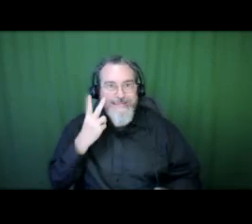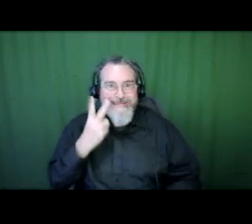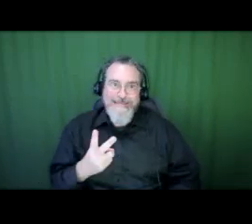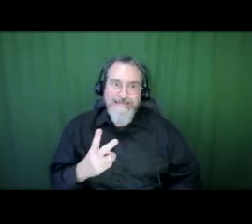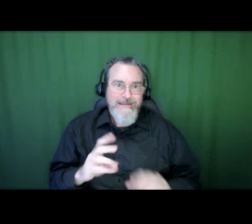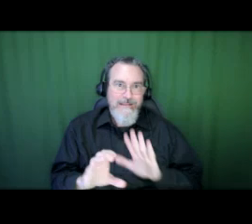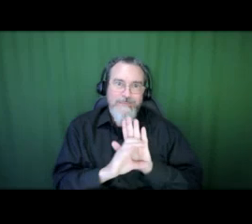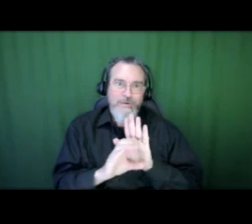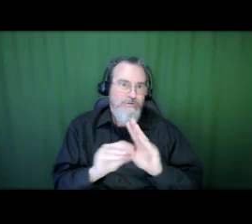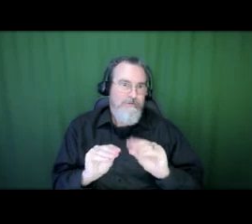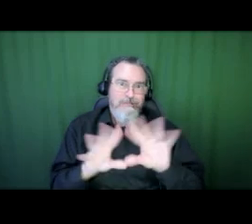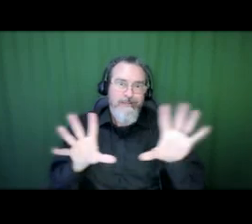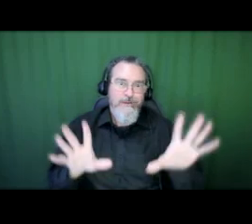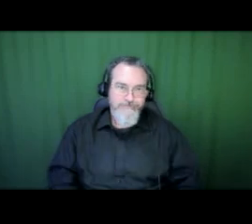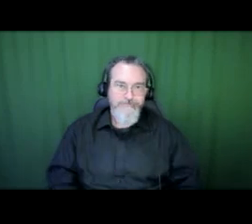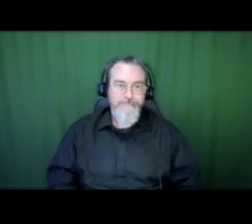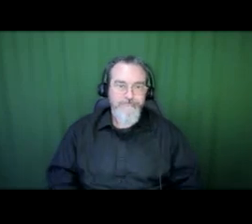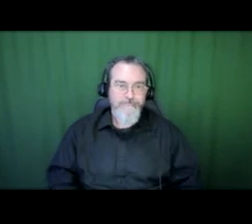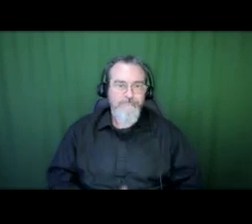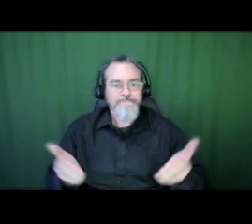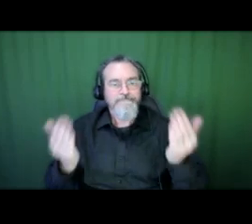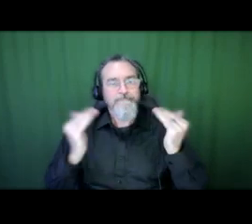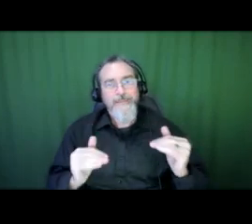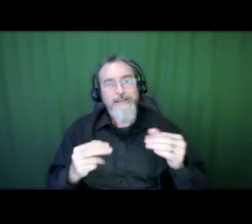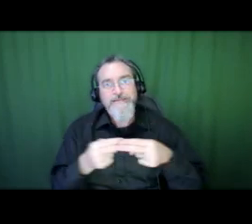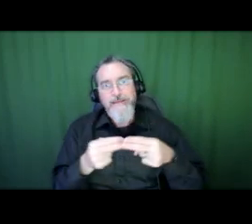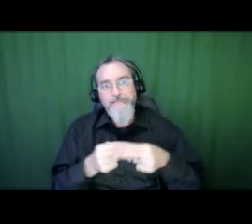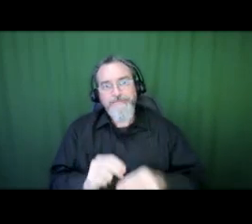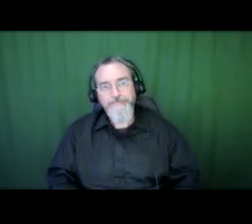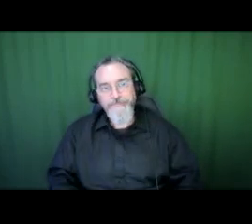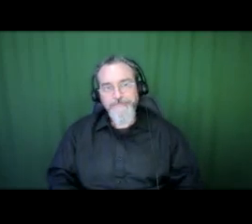depicting. All right, let's move on to the next slide, please.